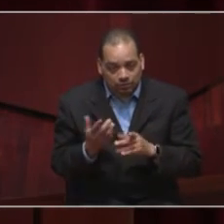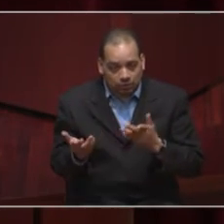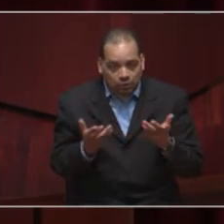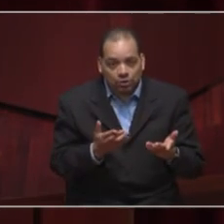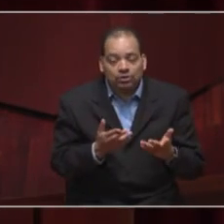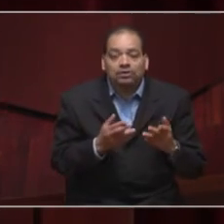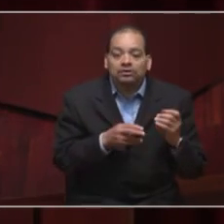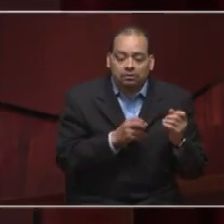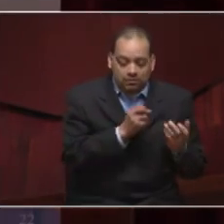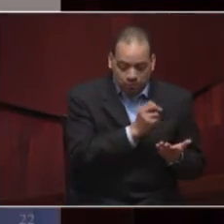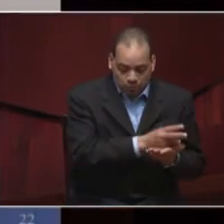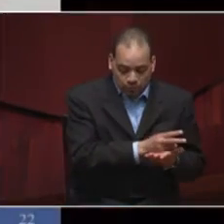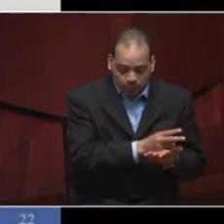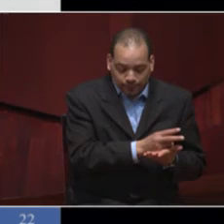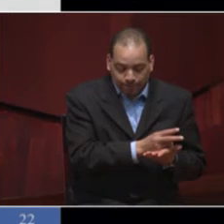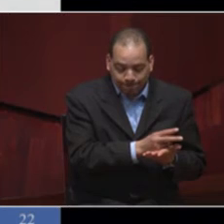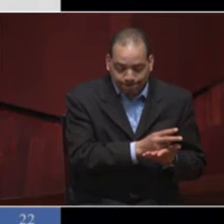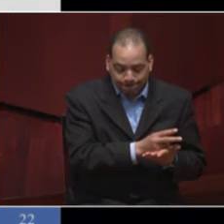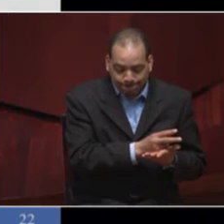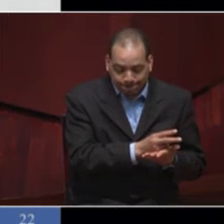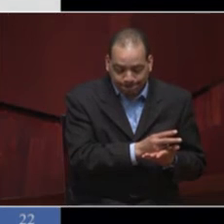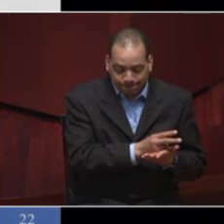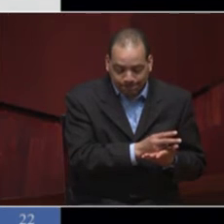archival units,